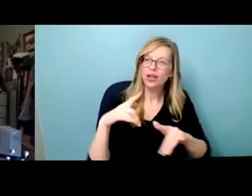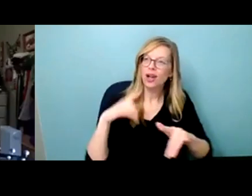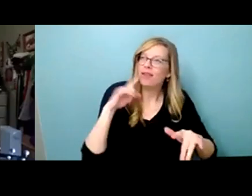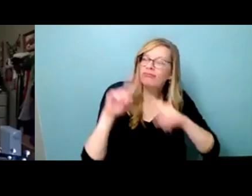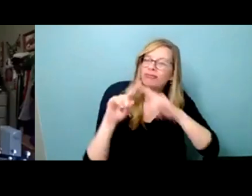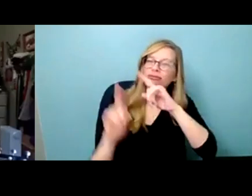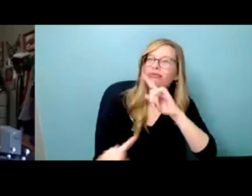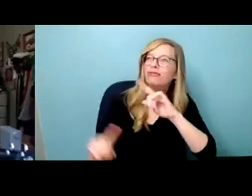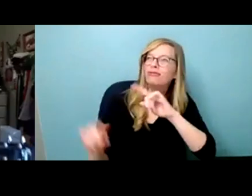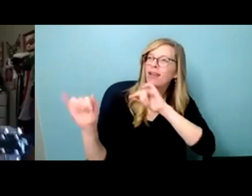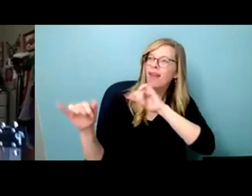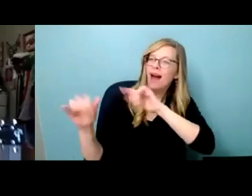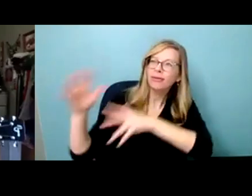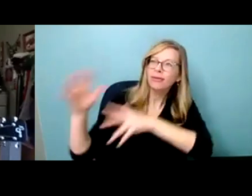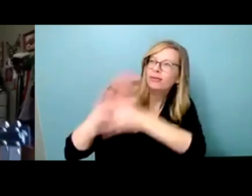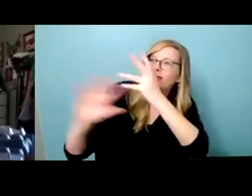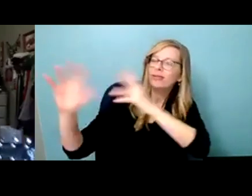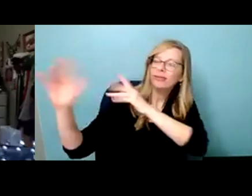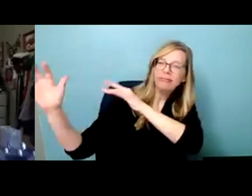in,